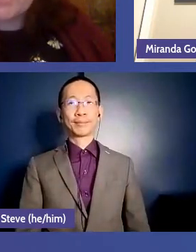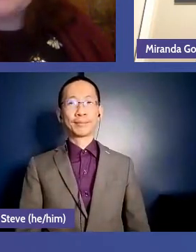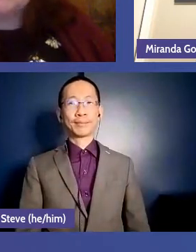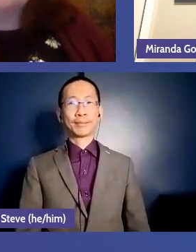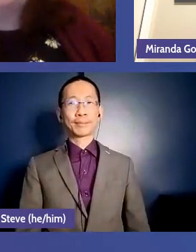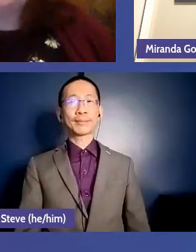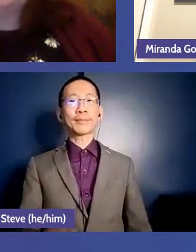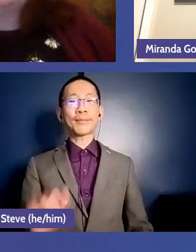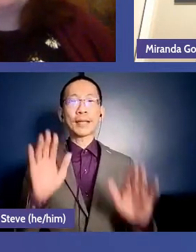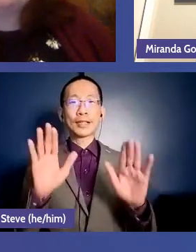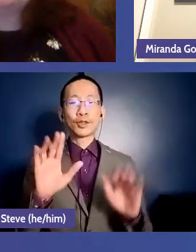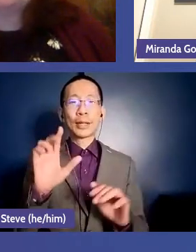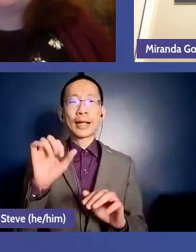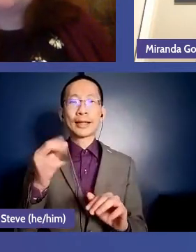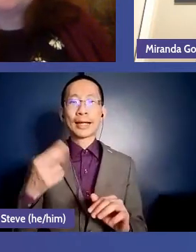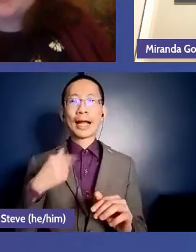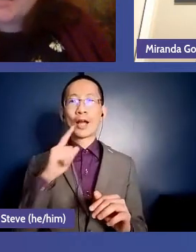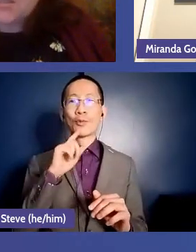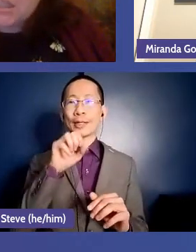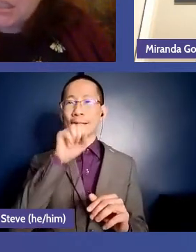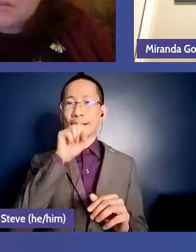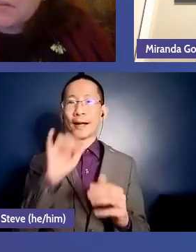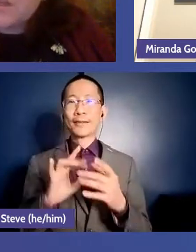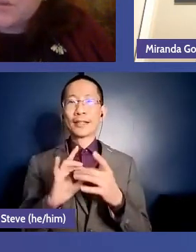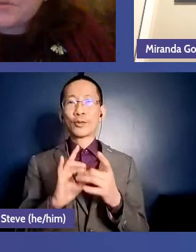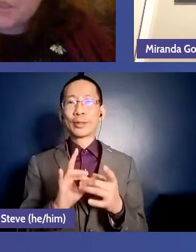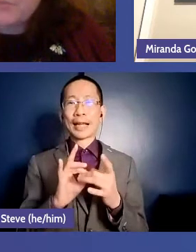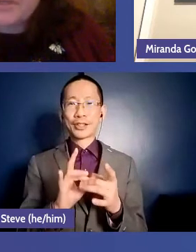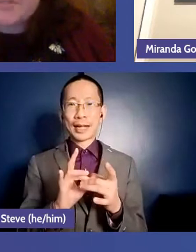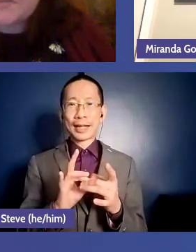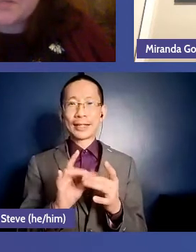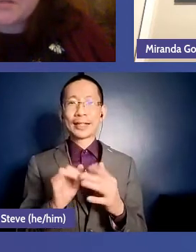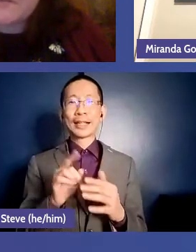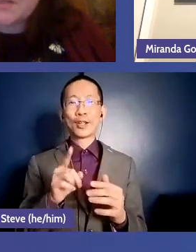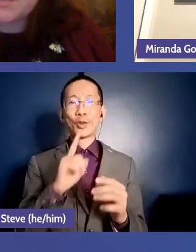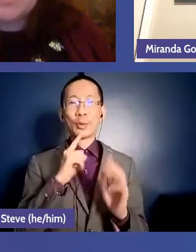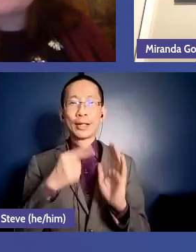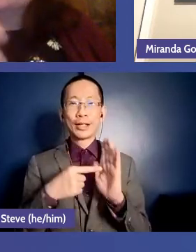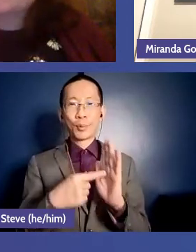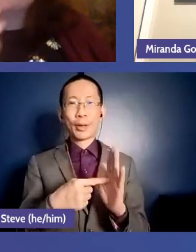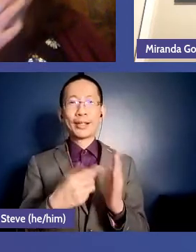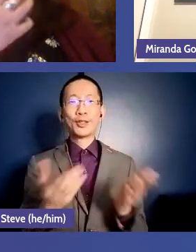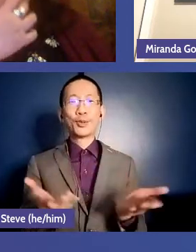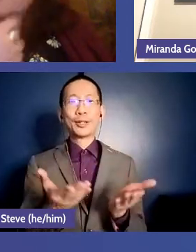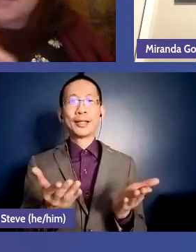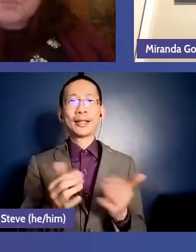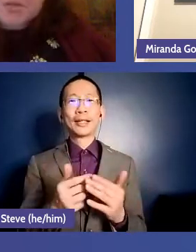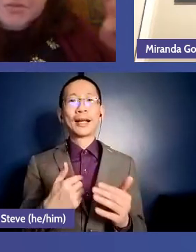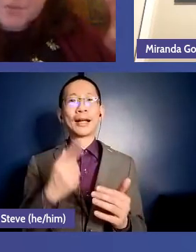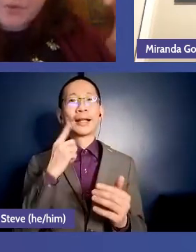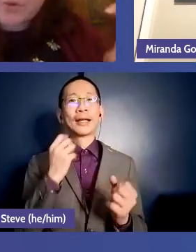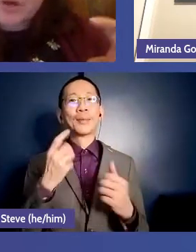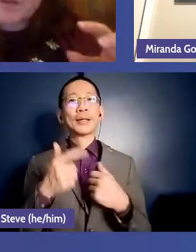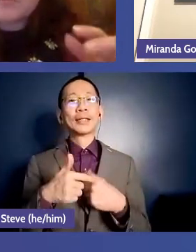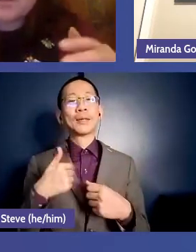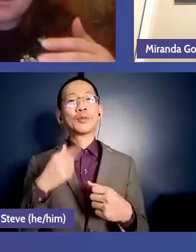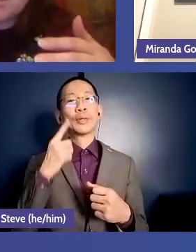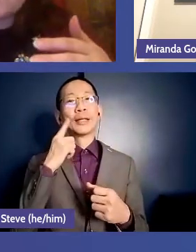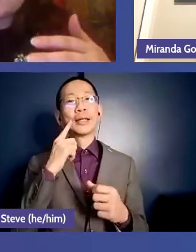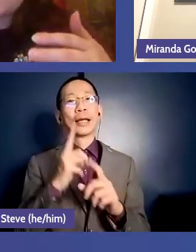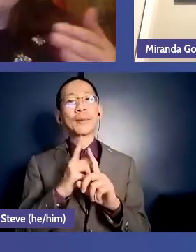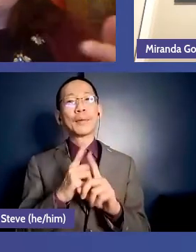That's great, Leah. I mean, I really love the relationality that you're really pointing to here, that I think a lot of times when we think mentorship